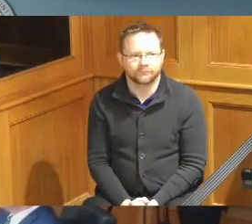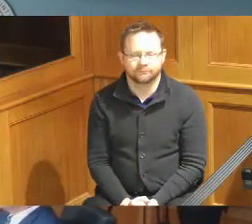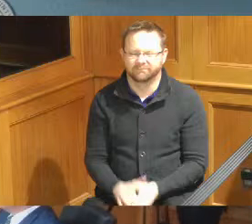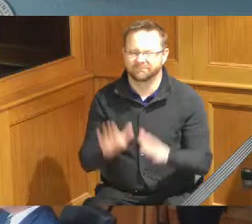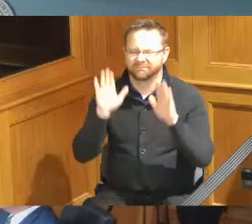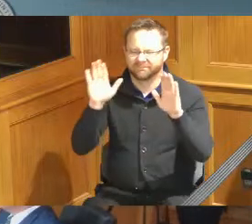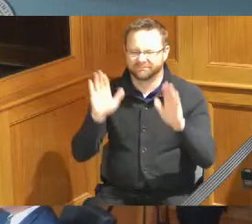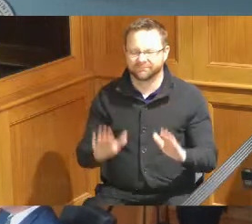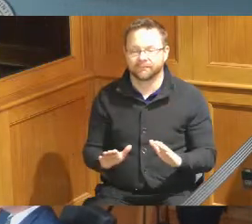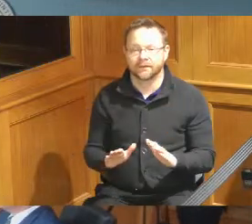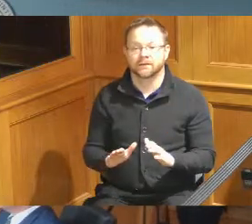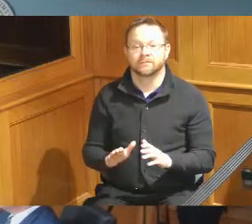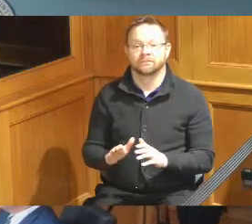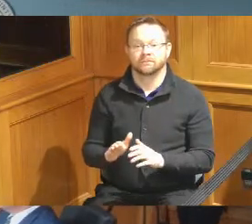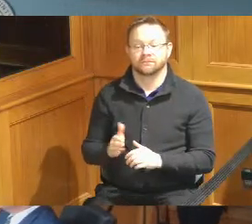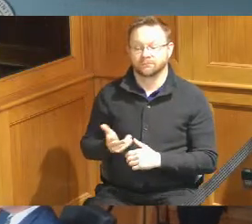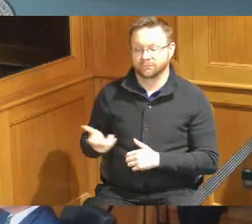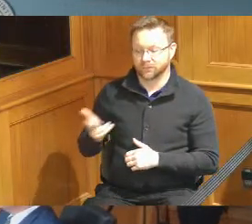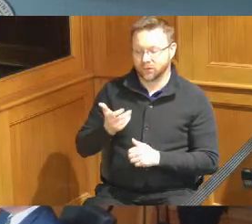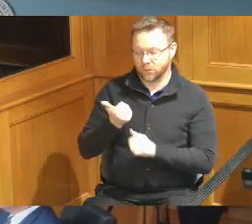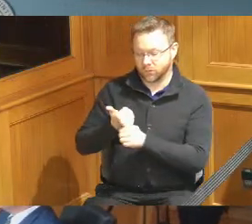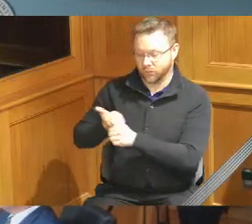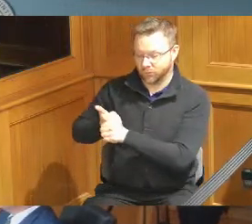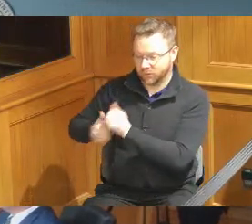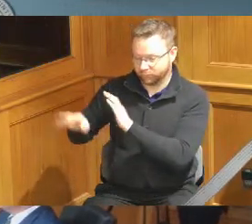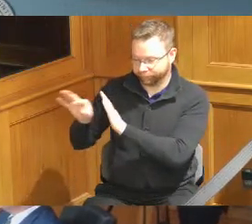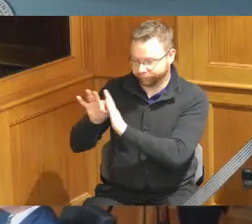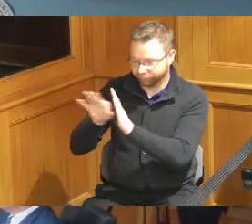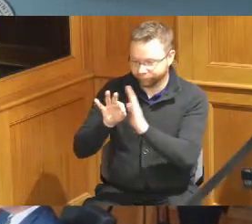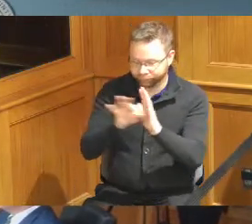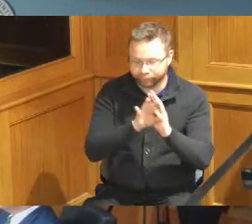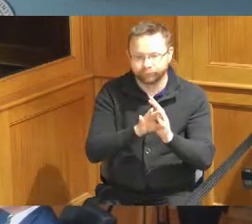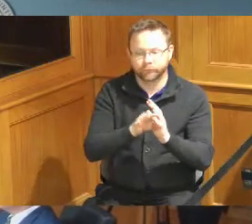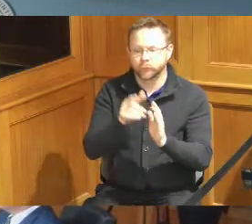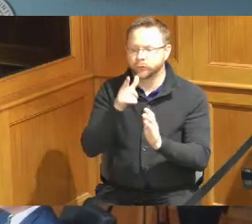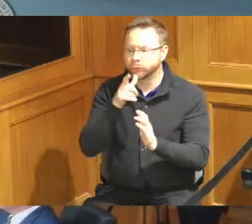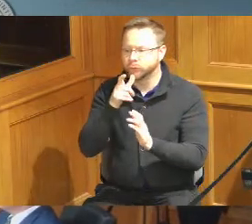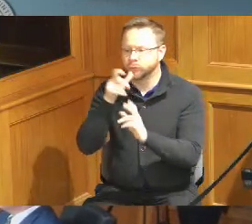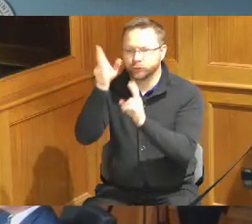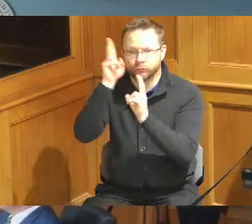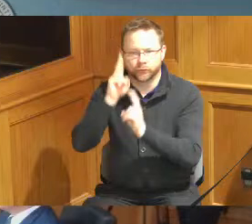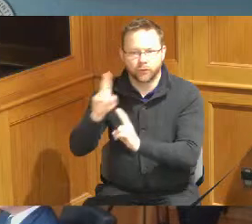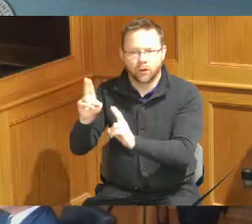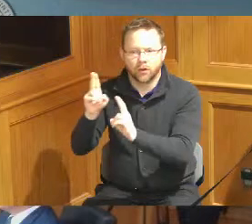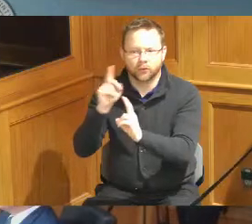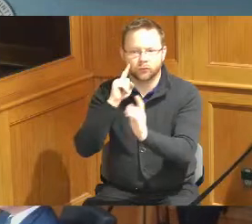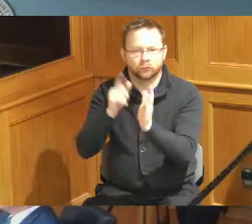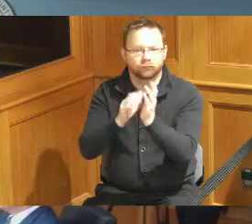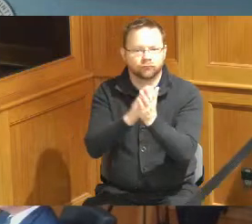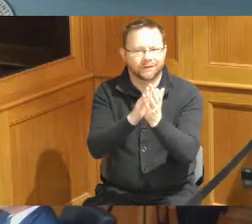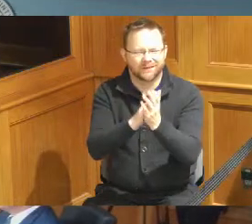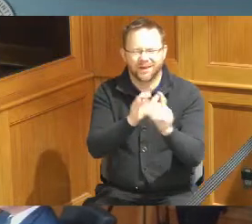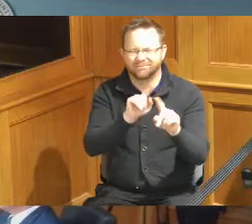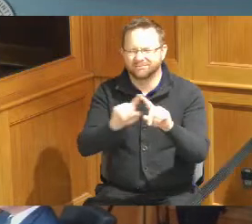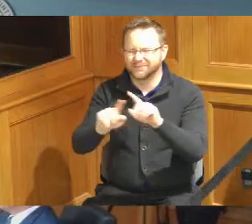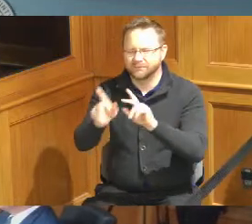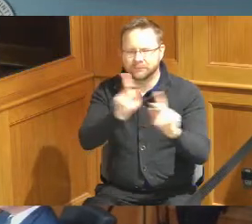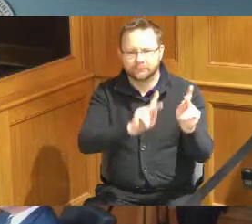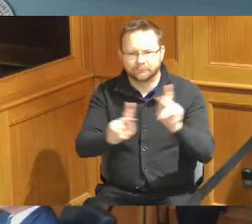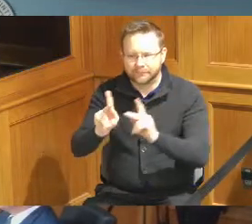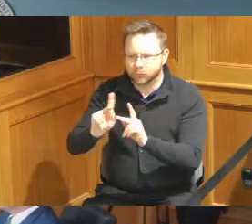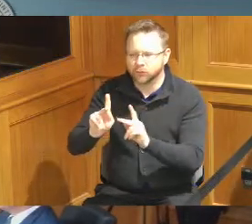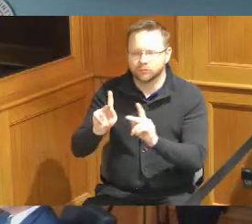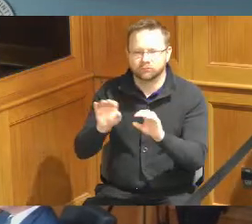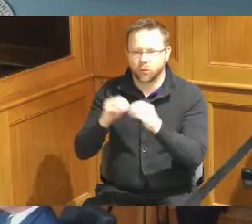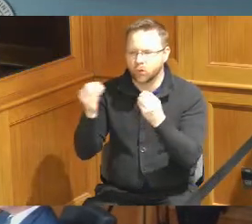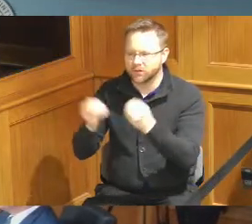Awesome. Now, each of us made selections to honor people and organizations that have made a